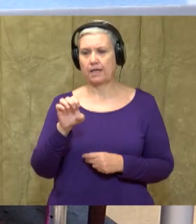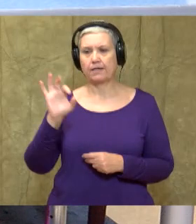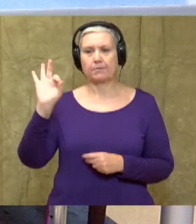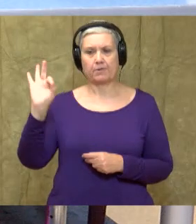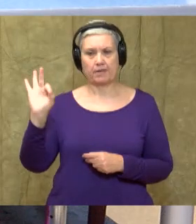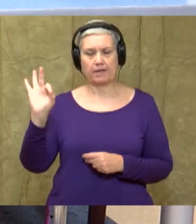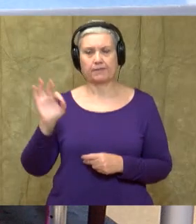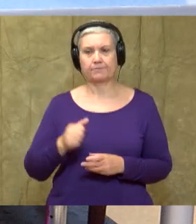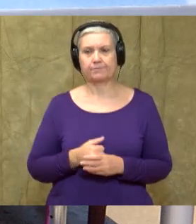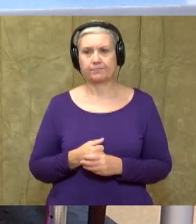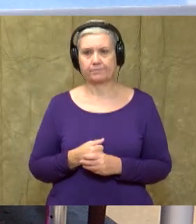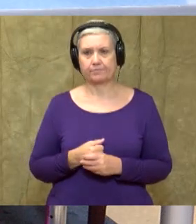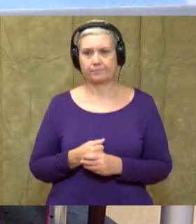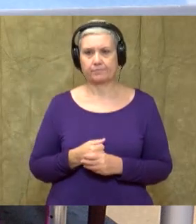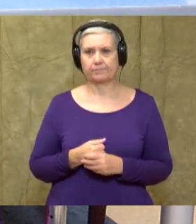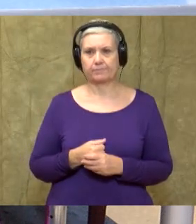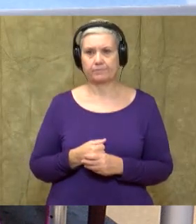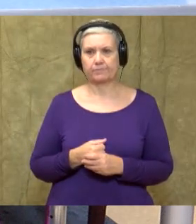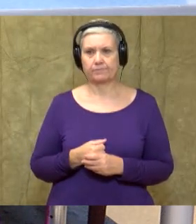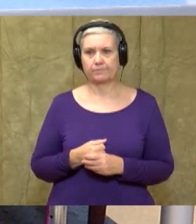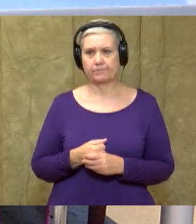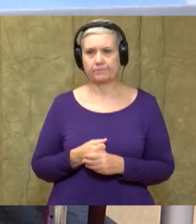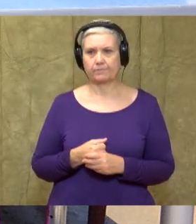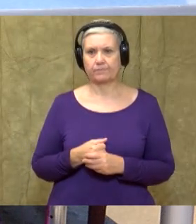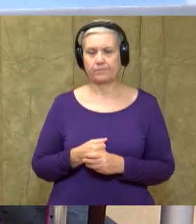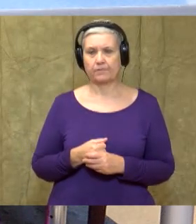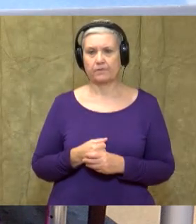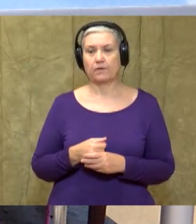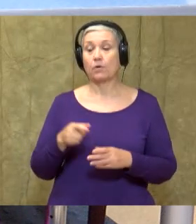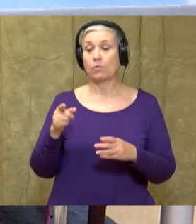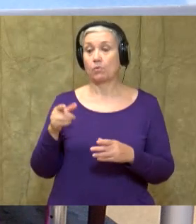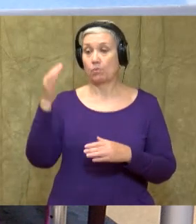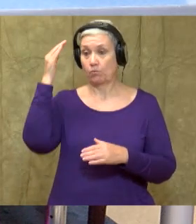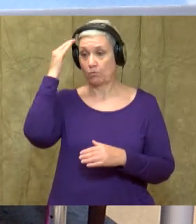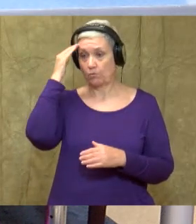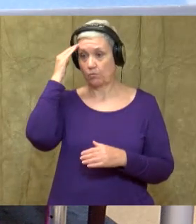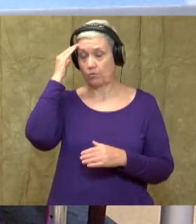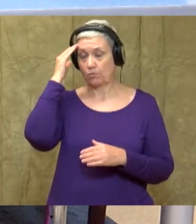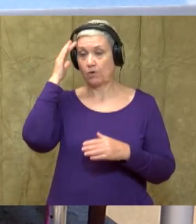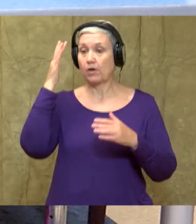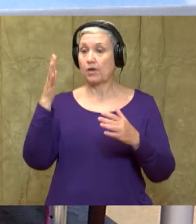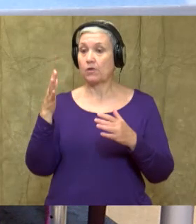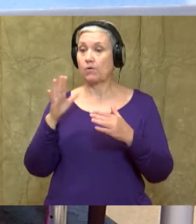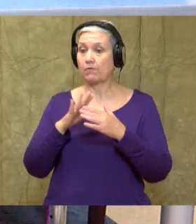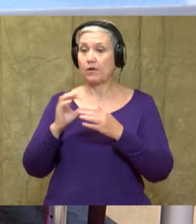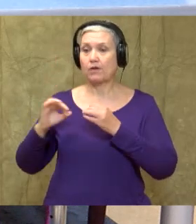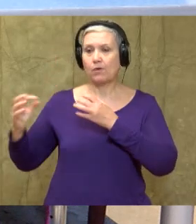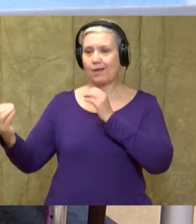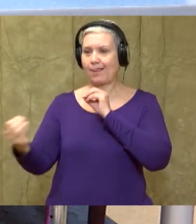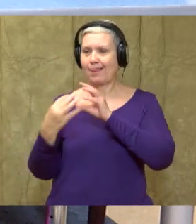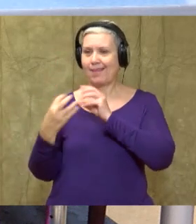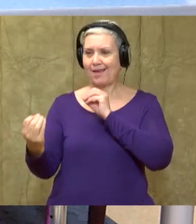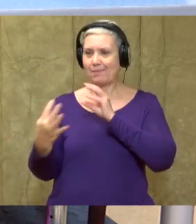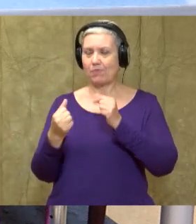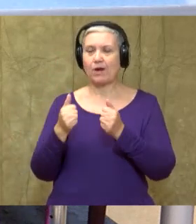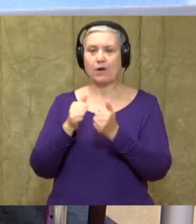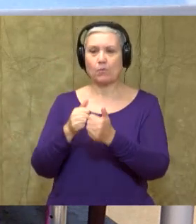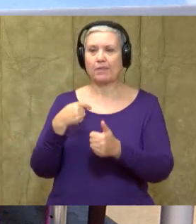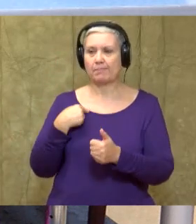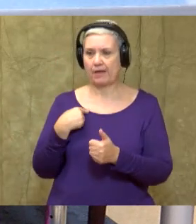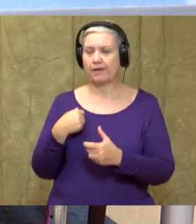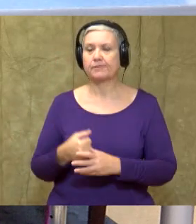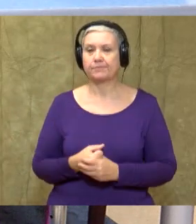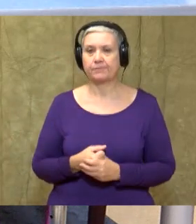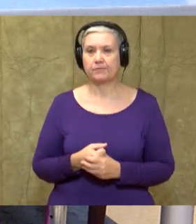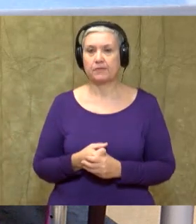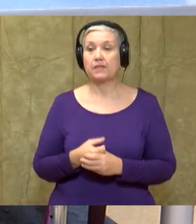are at our collaboration board. And so we do want to let you guys know that you are free to collaborate with us. So if you're at home watching